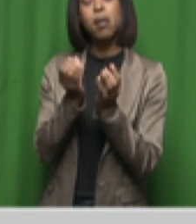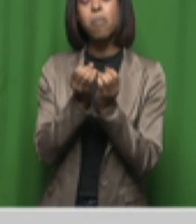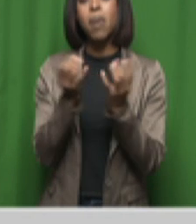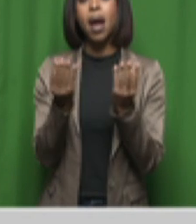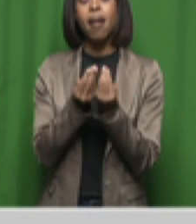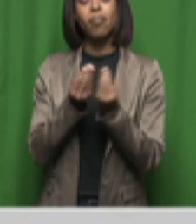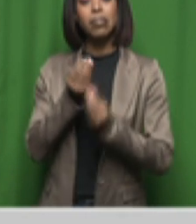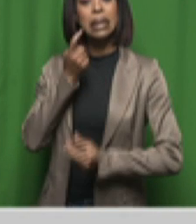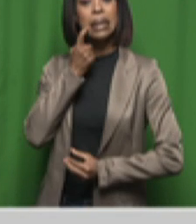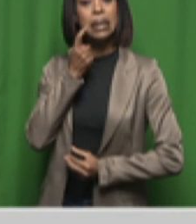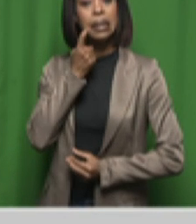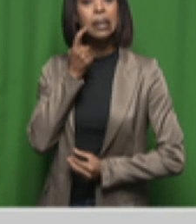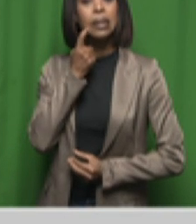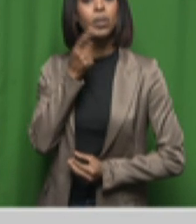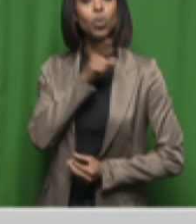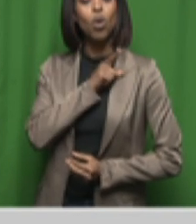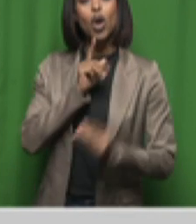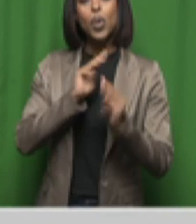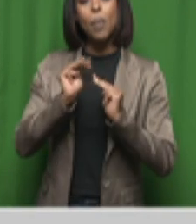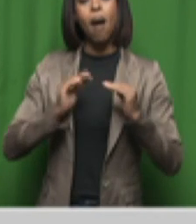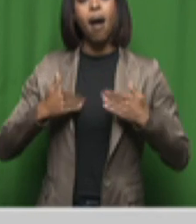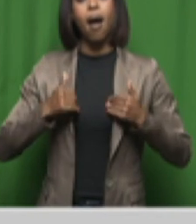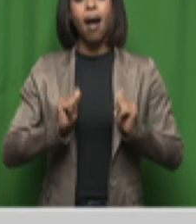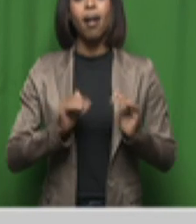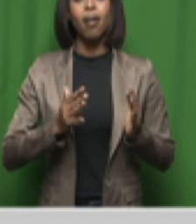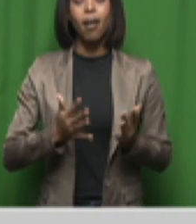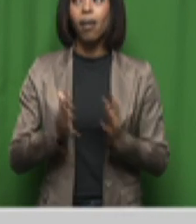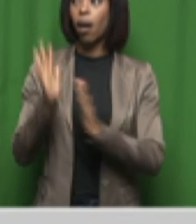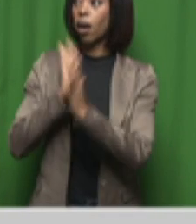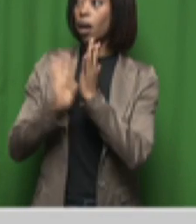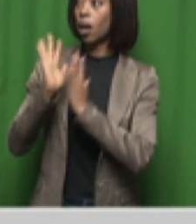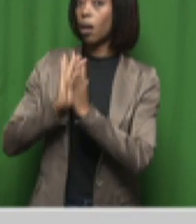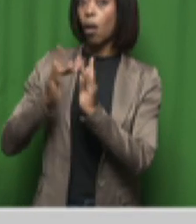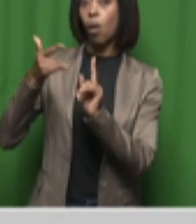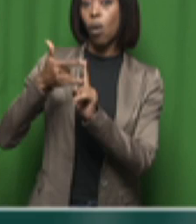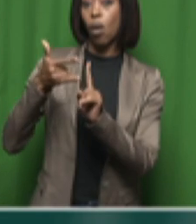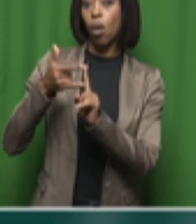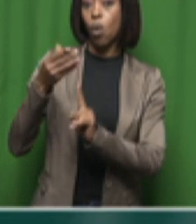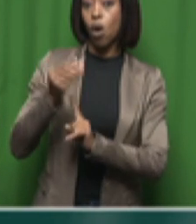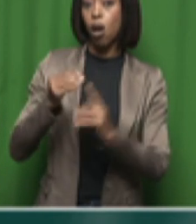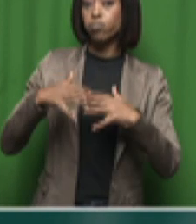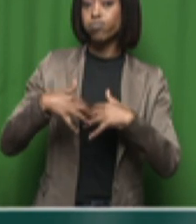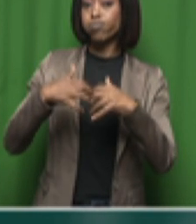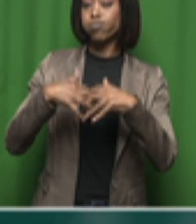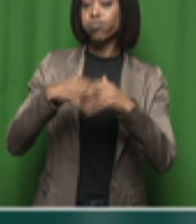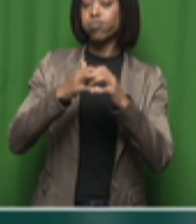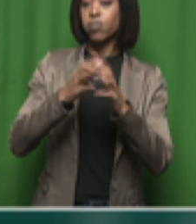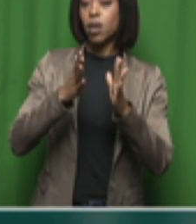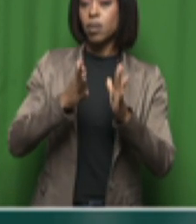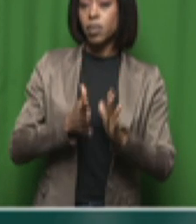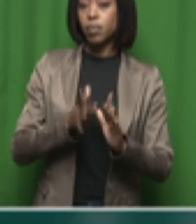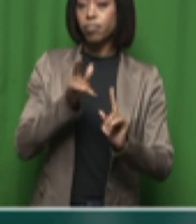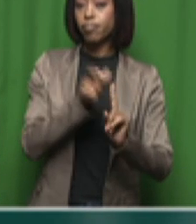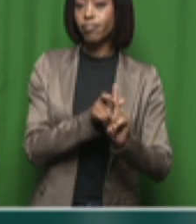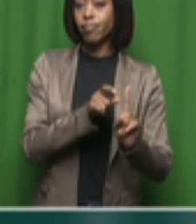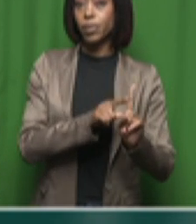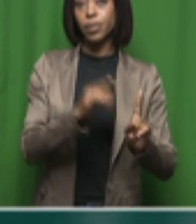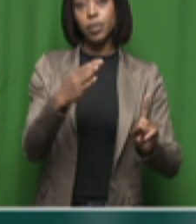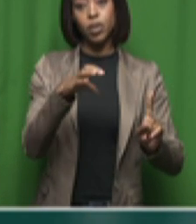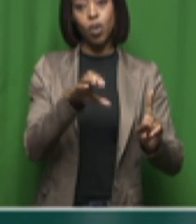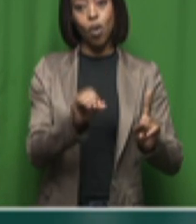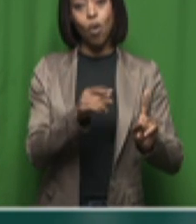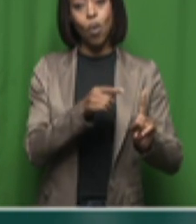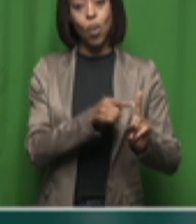is making it easier than ever to manage our health. To tell us more, we joined virtually by the founder and CEO of Home-Spital app,